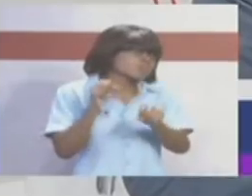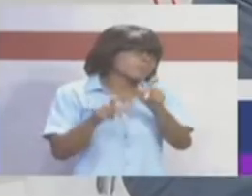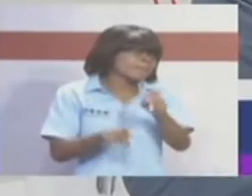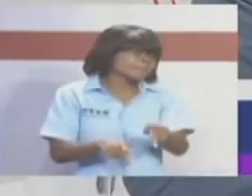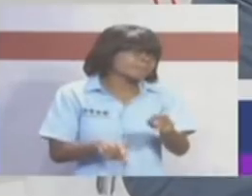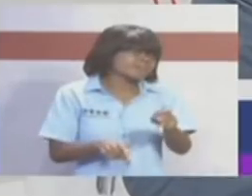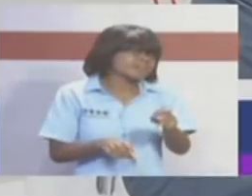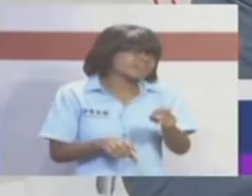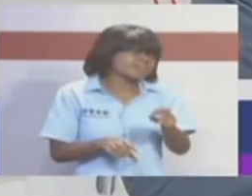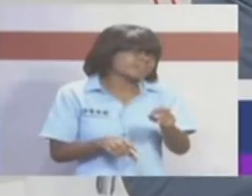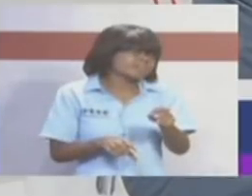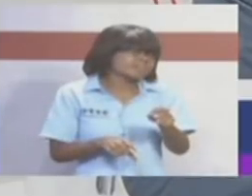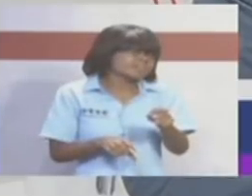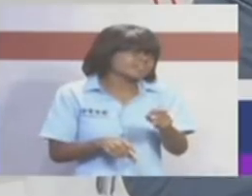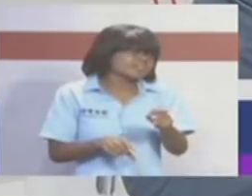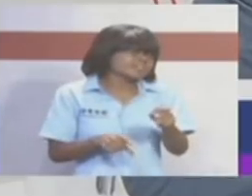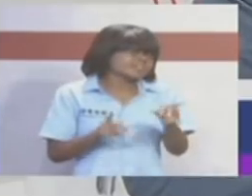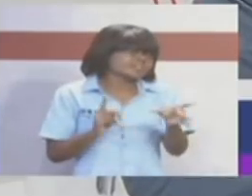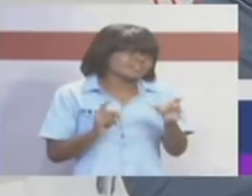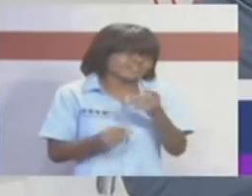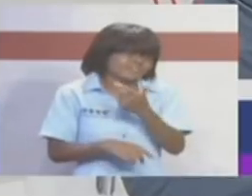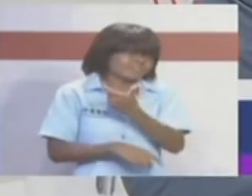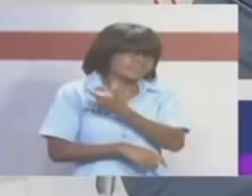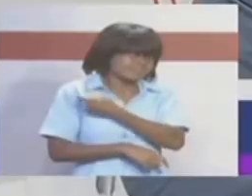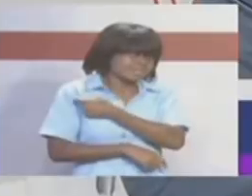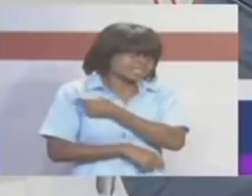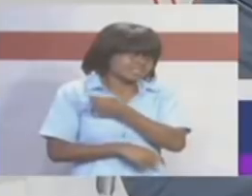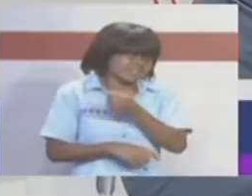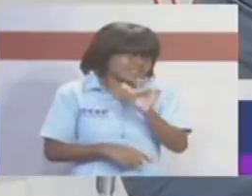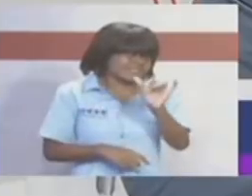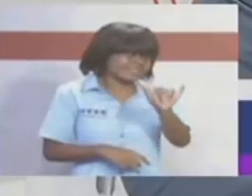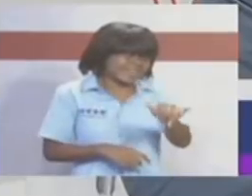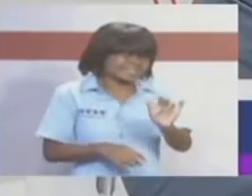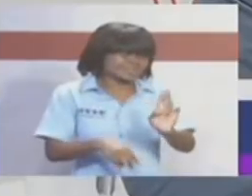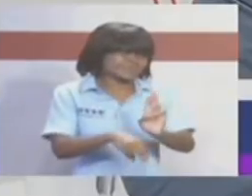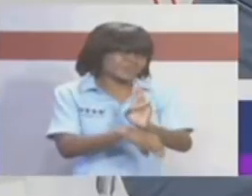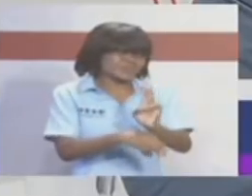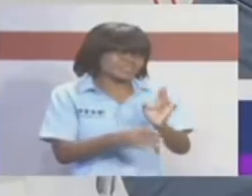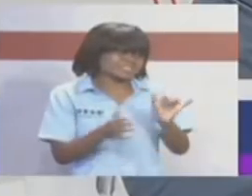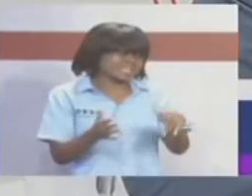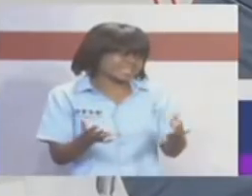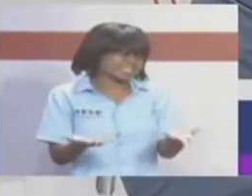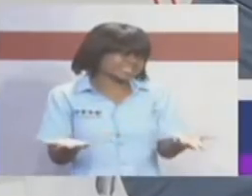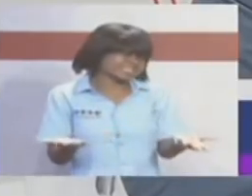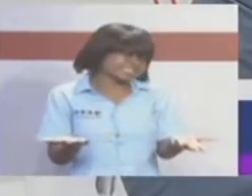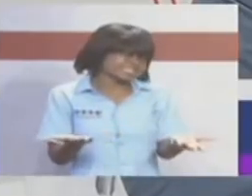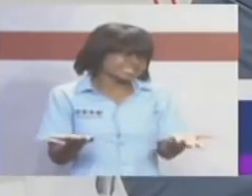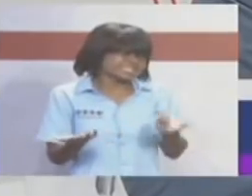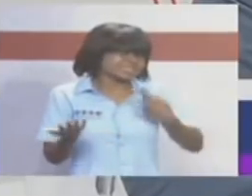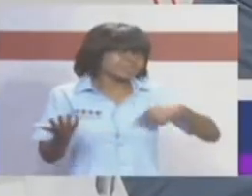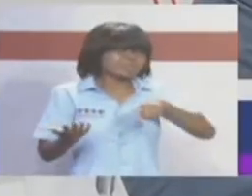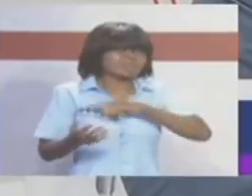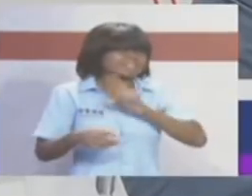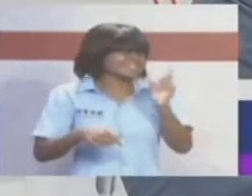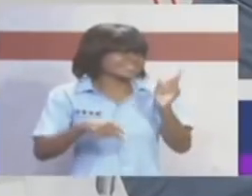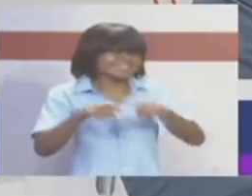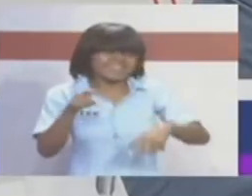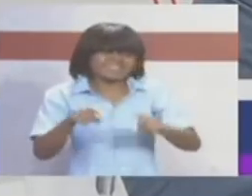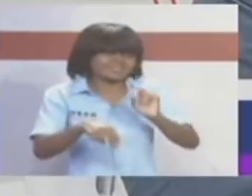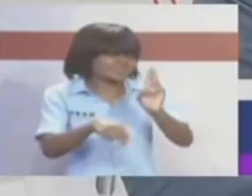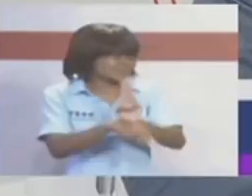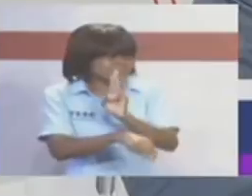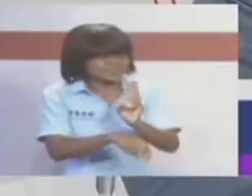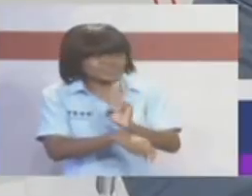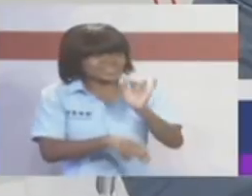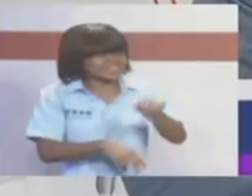higher. And so too the probability of any other outcome. So it's not something that you can utilize to make a statement